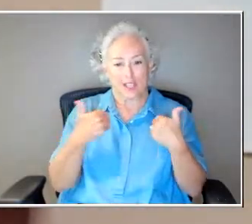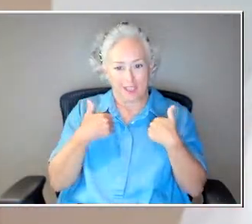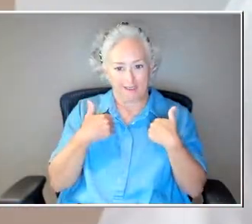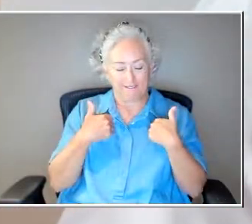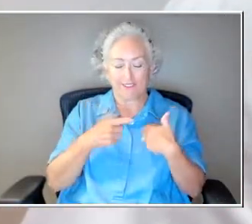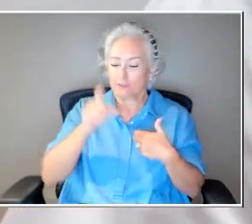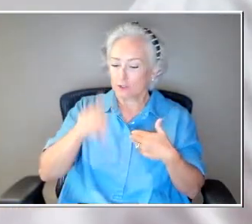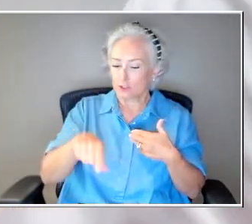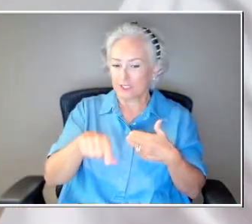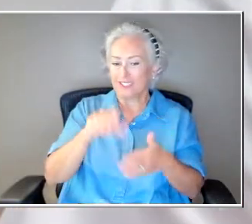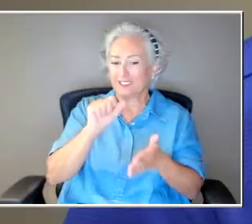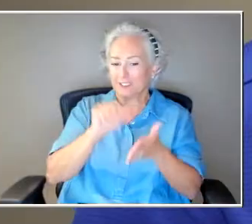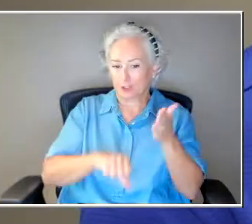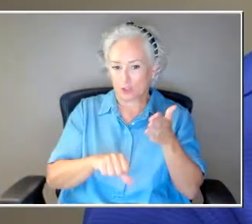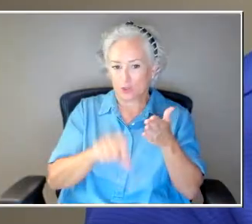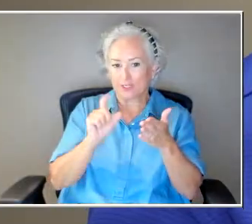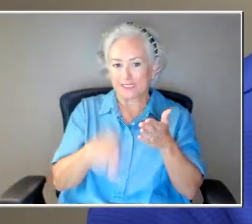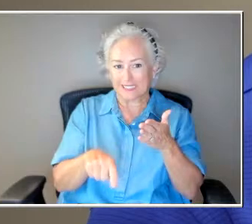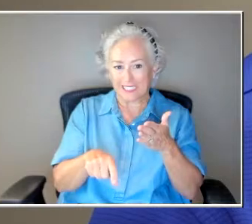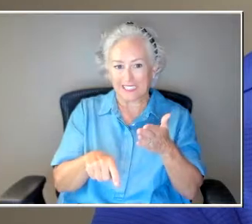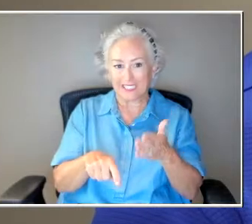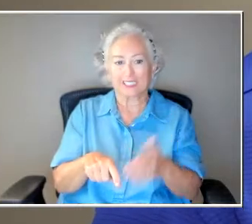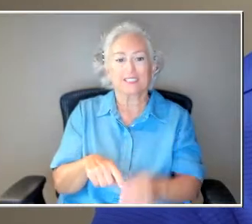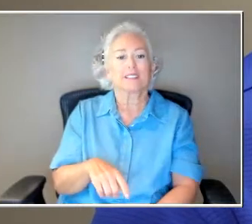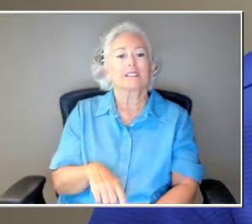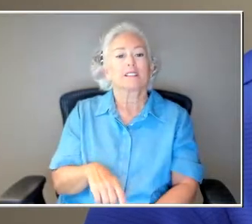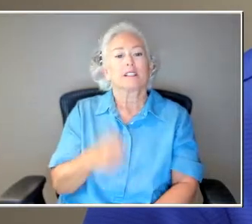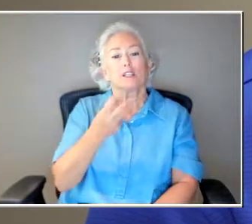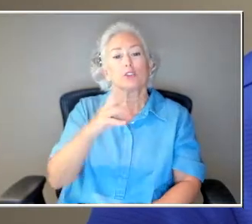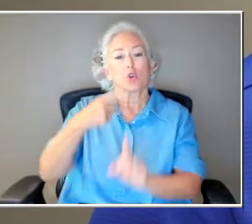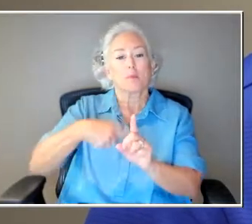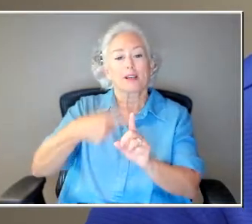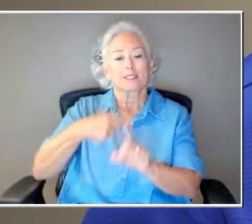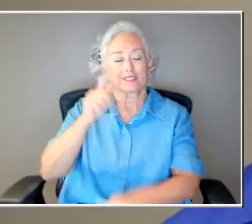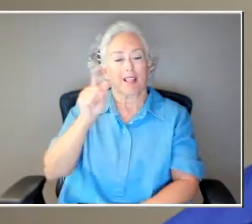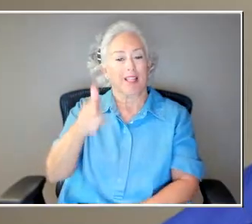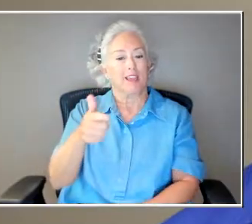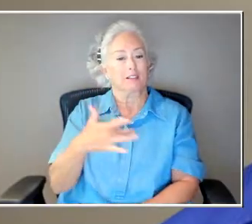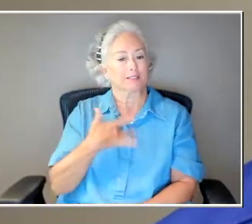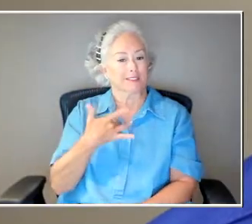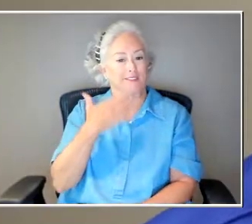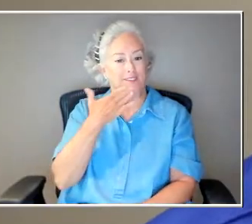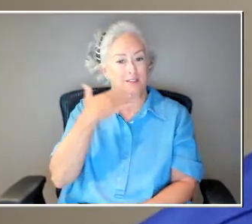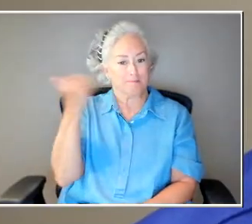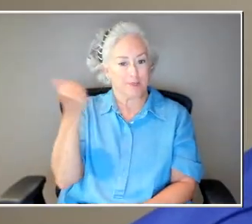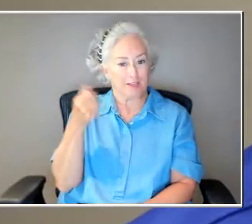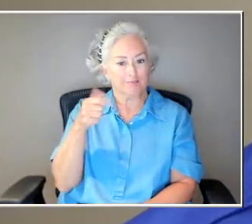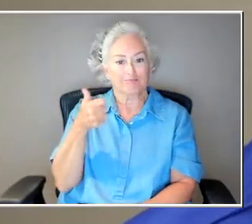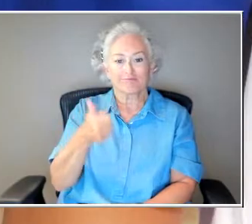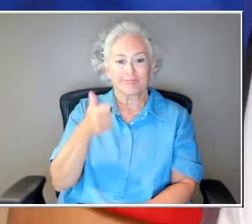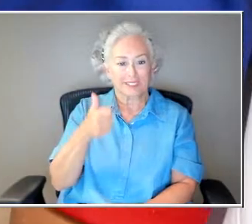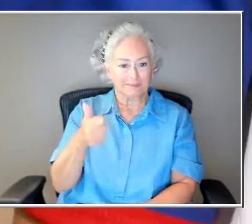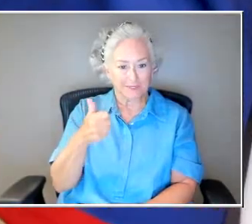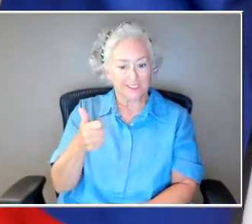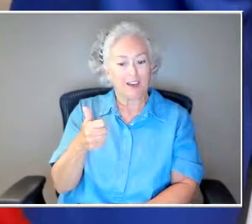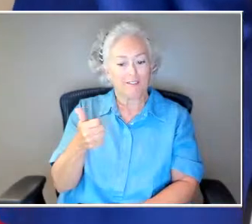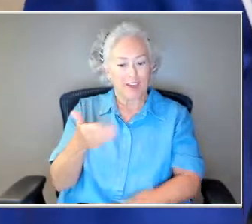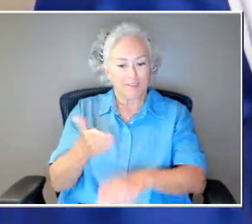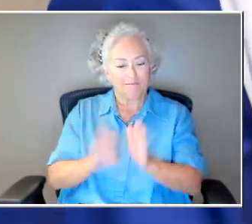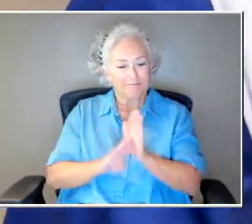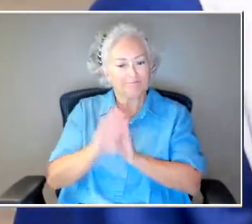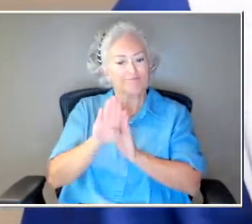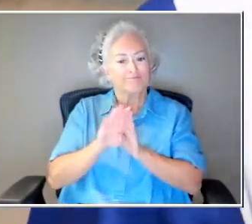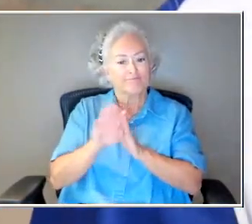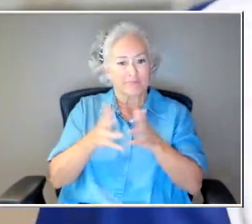game. A few months later, I feel a lot better. I've grown a lot. I've been pitching a lot faster. Cohen credits